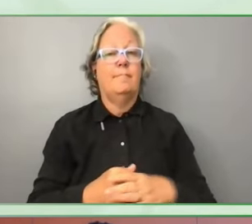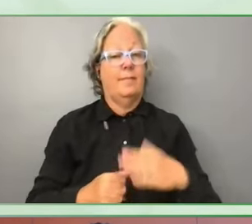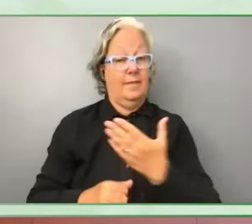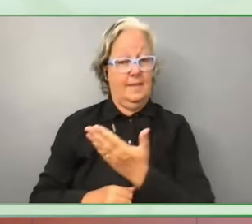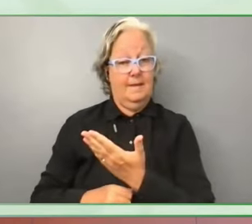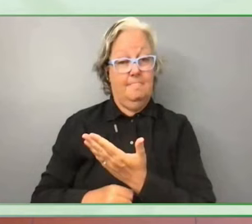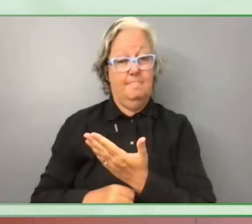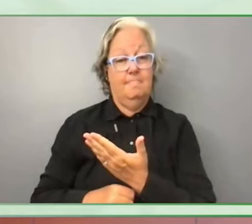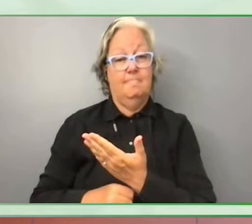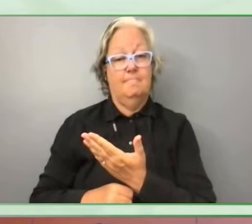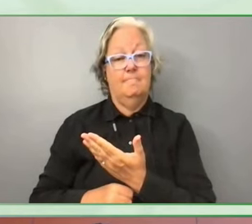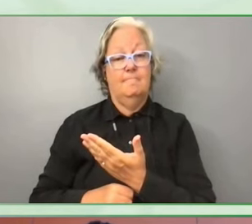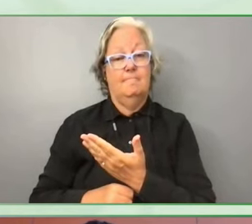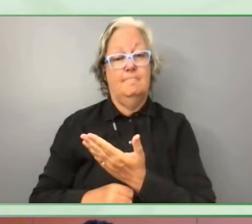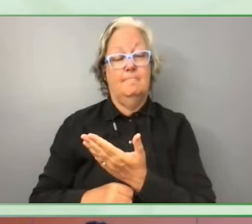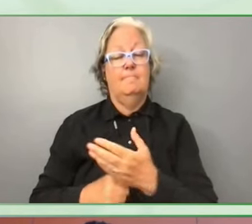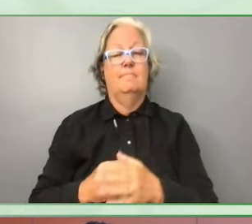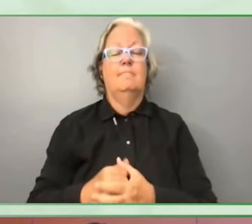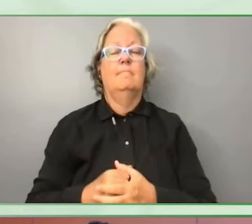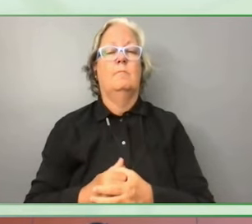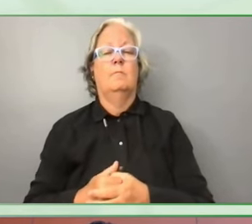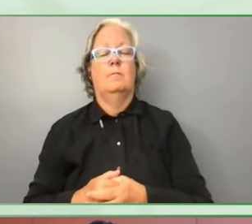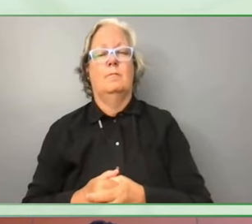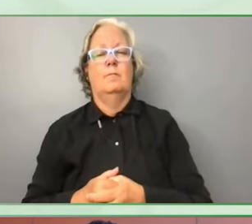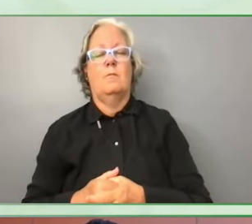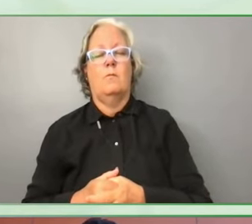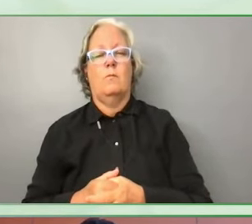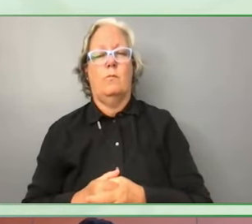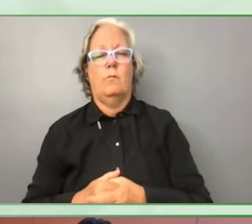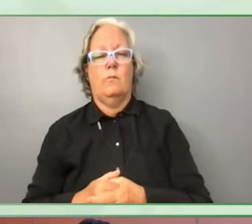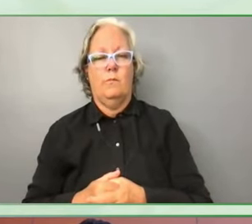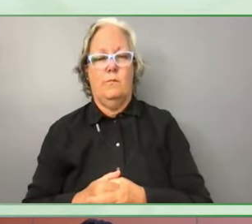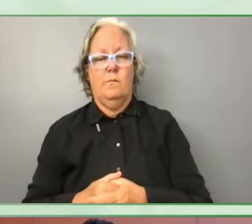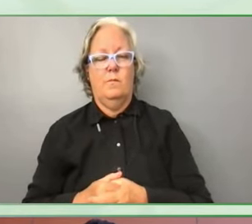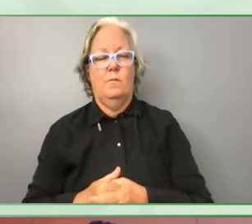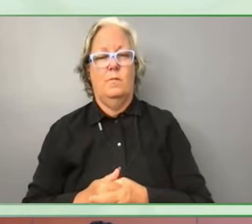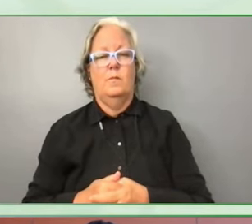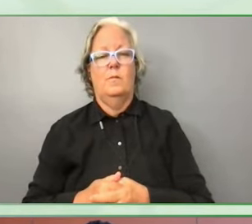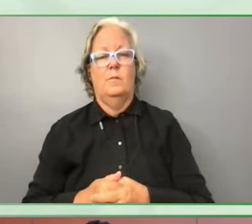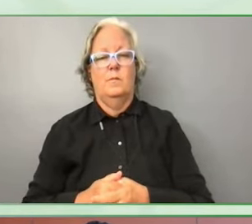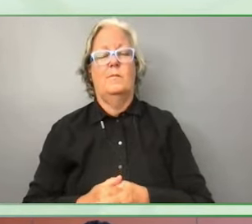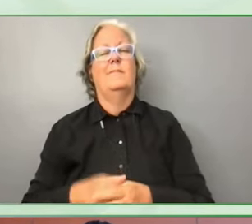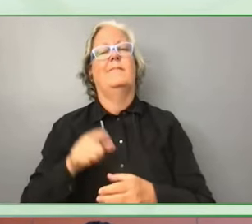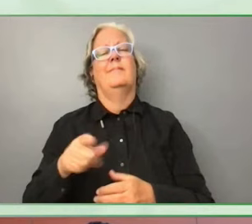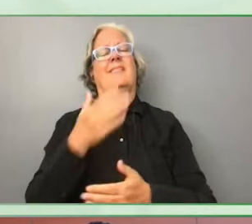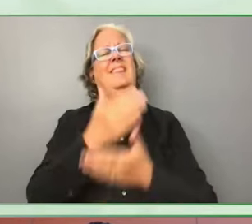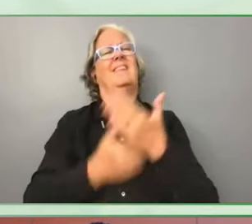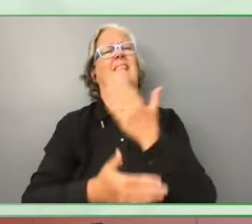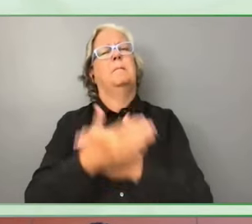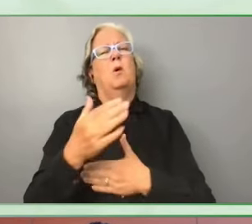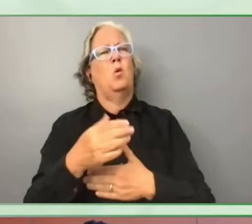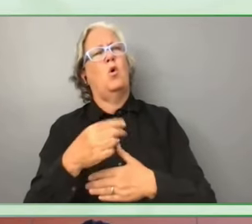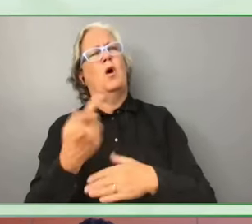Importance of DIVA. Why was DIVA very important? That's Disability Voices Against Rape. Now, we realized